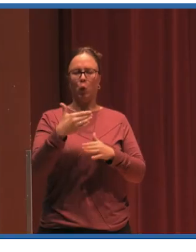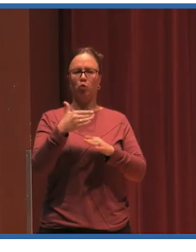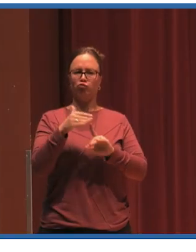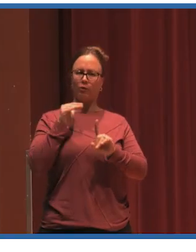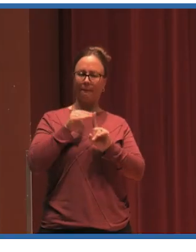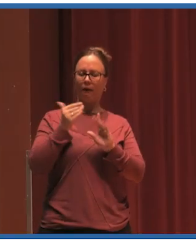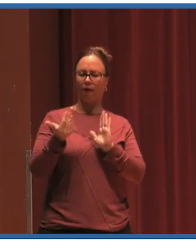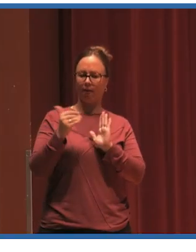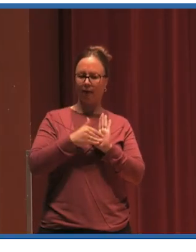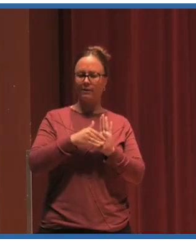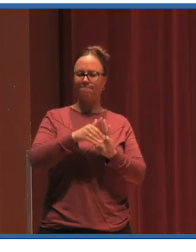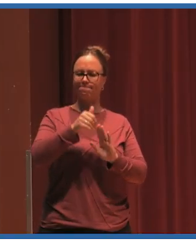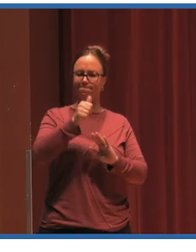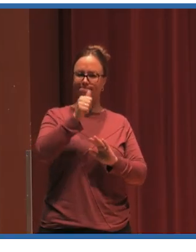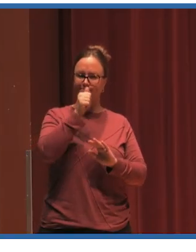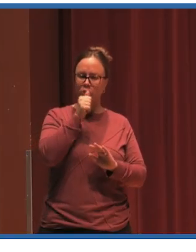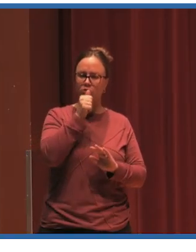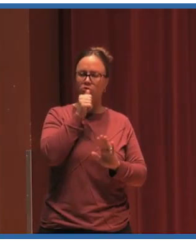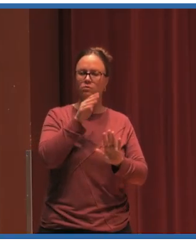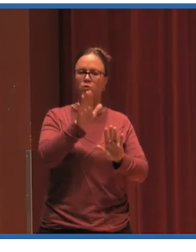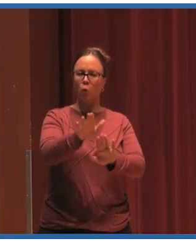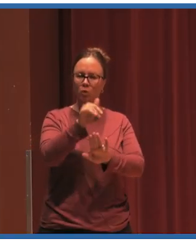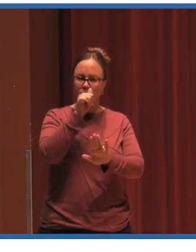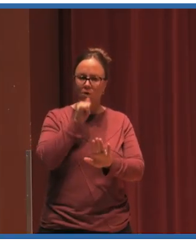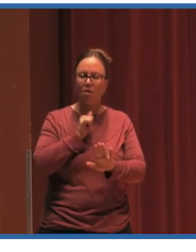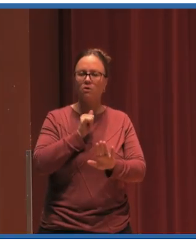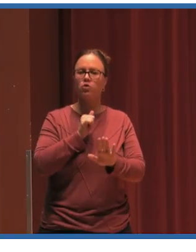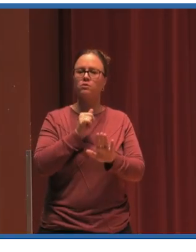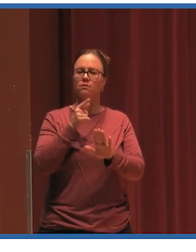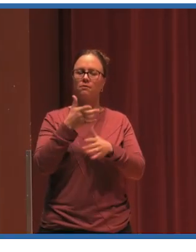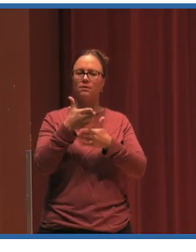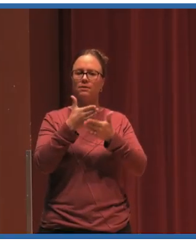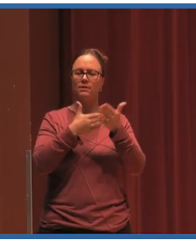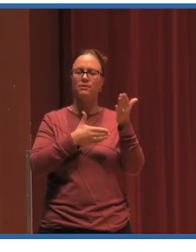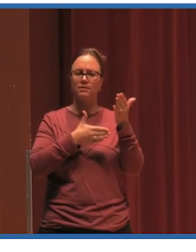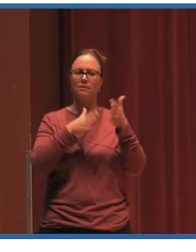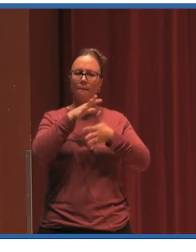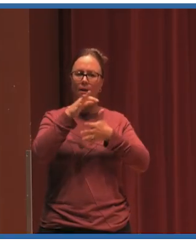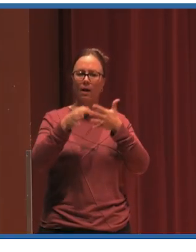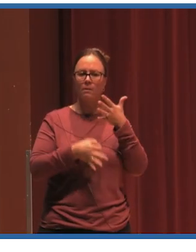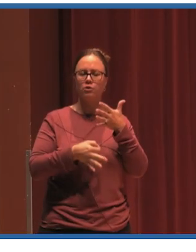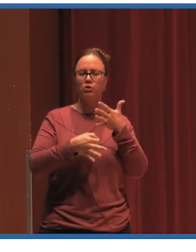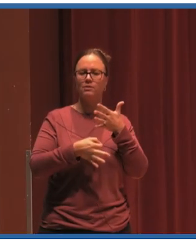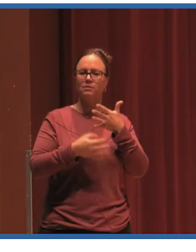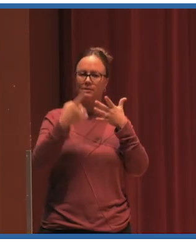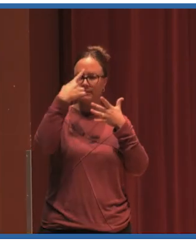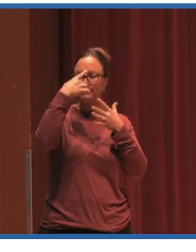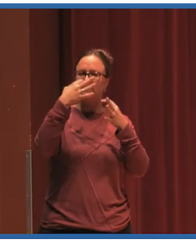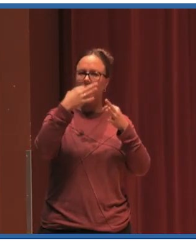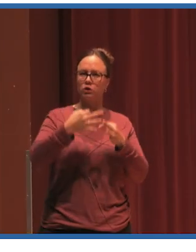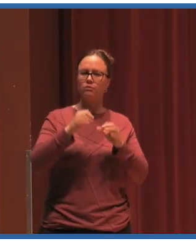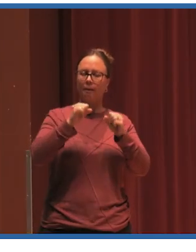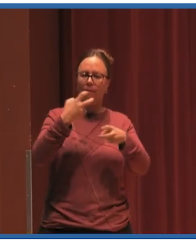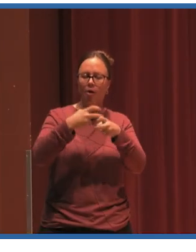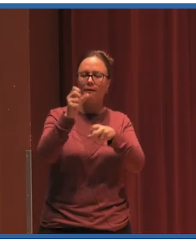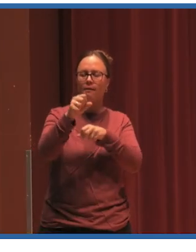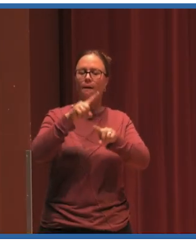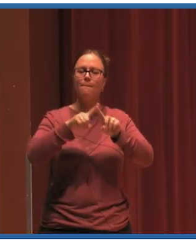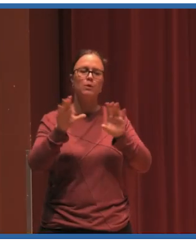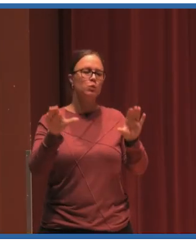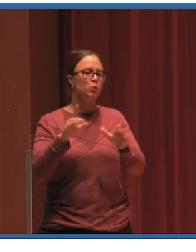it's personal level of risk tolerance and that there's so many different factors at play, and those are individual decisions that are hard. But that we should do